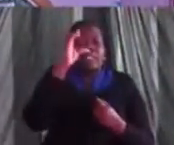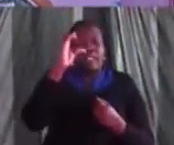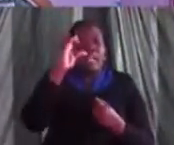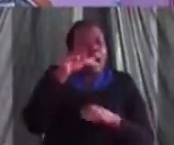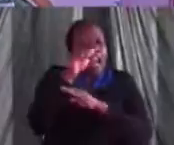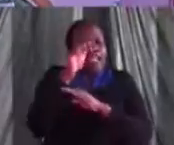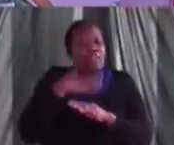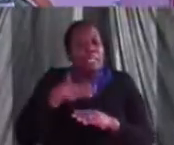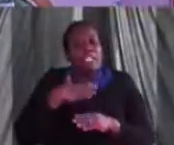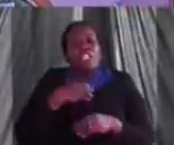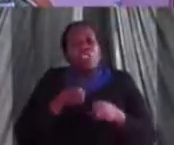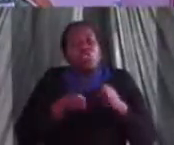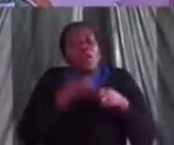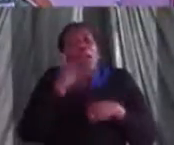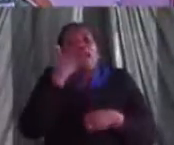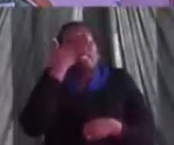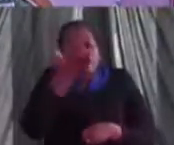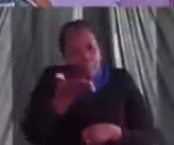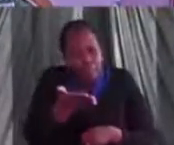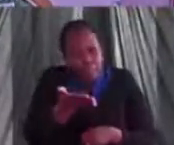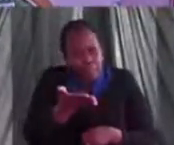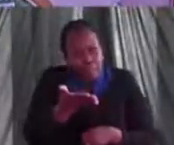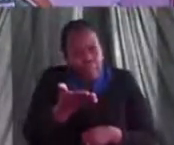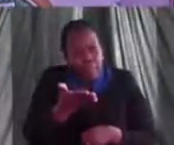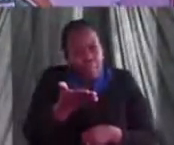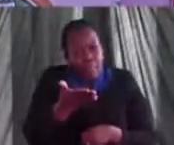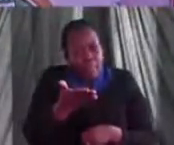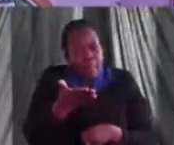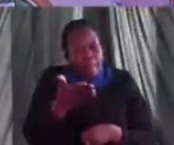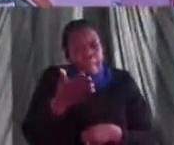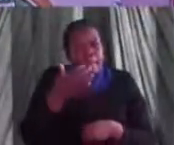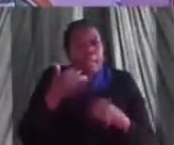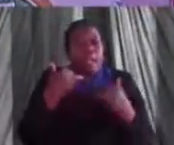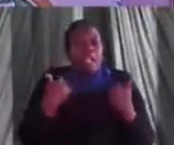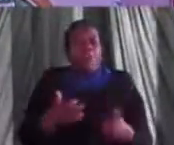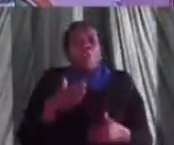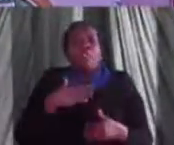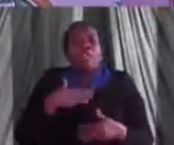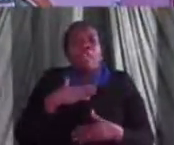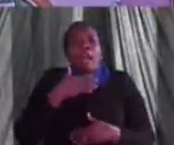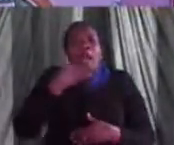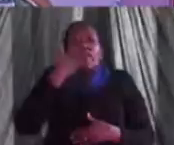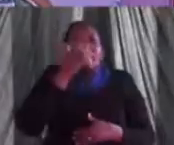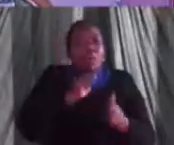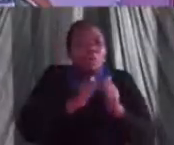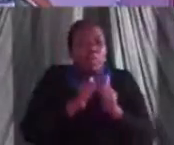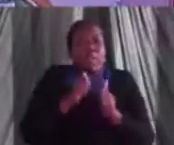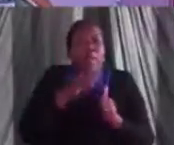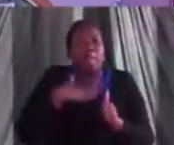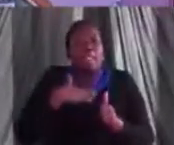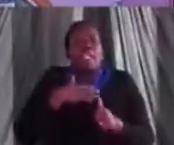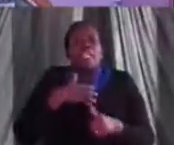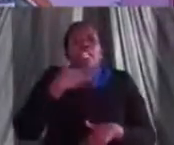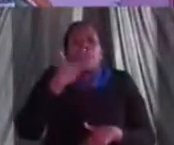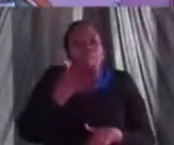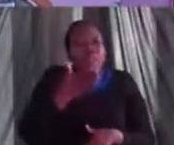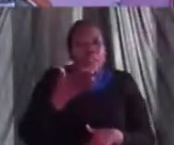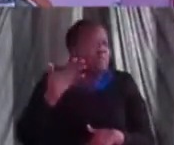And the answer I gave, I did not suppose that anybody would require any more efforts. I do not like